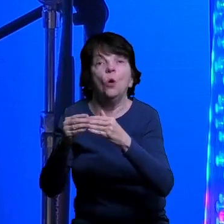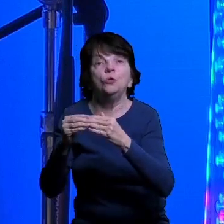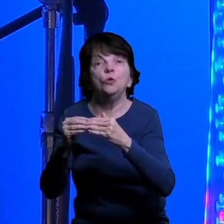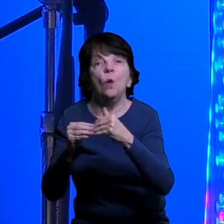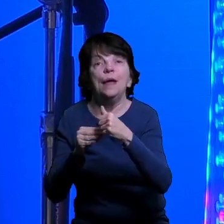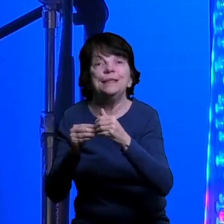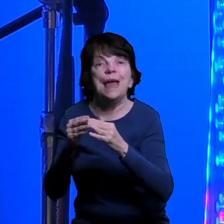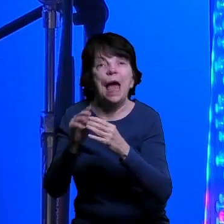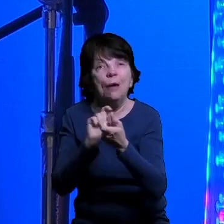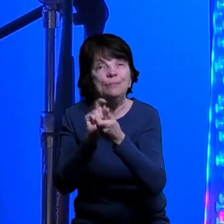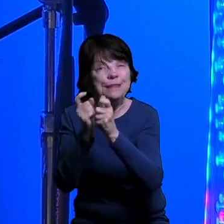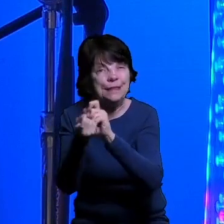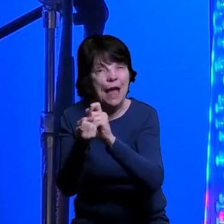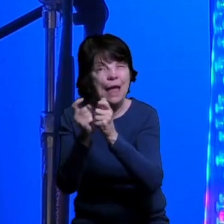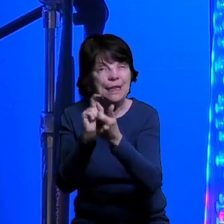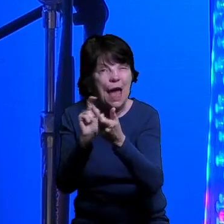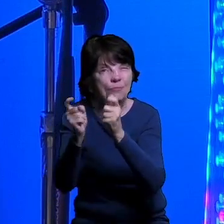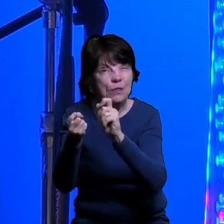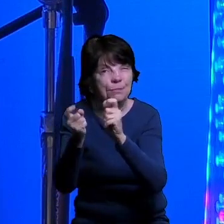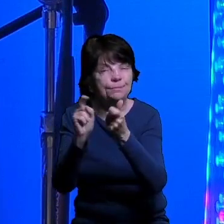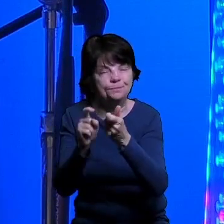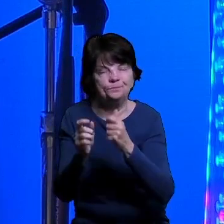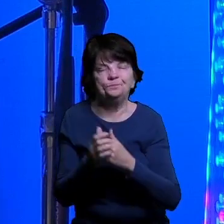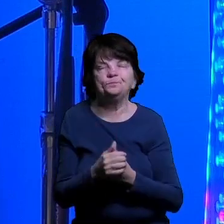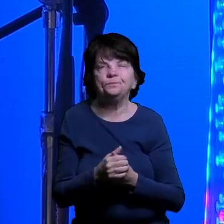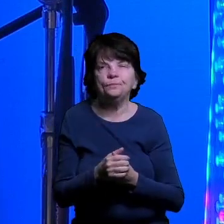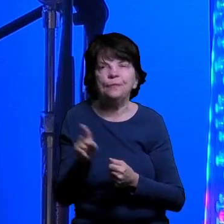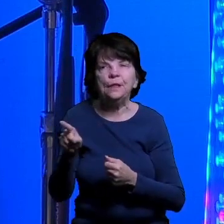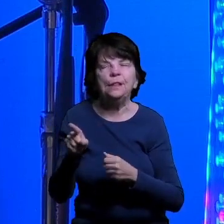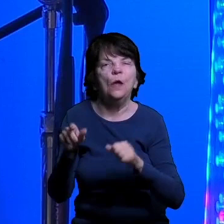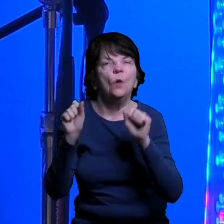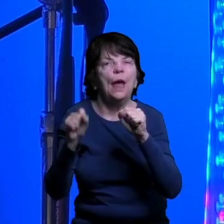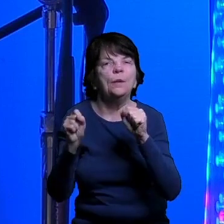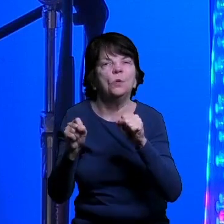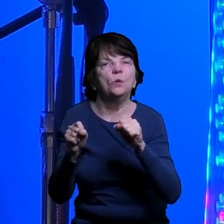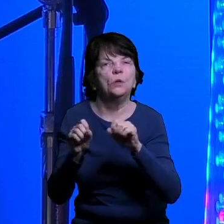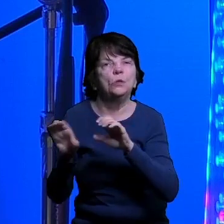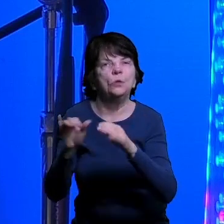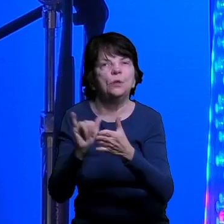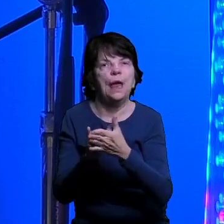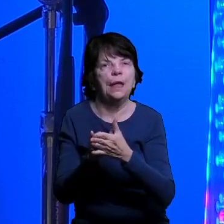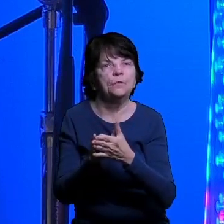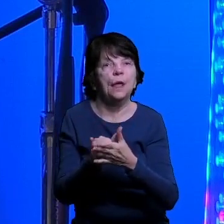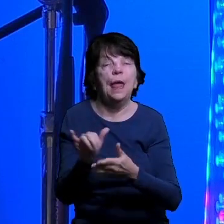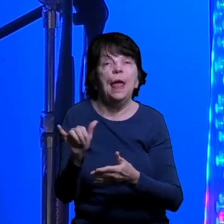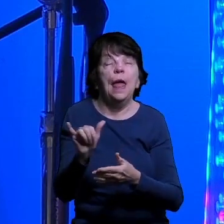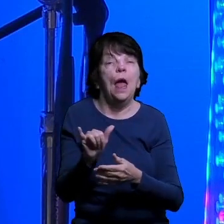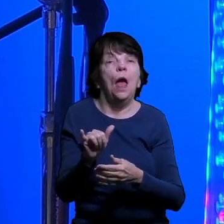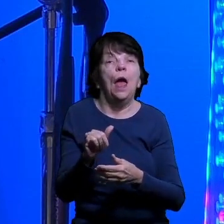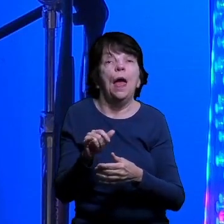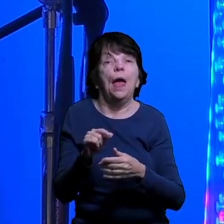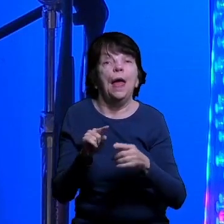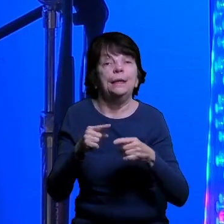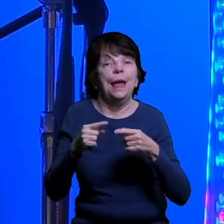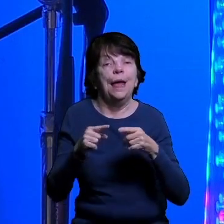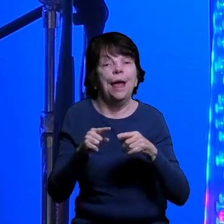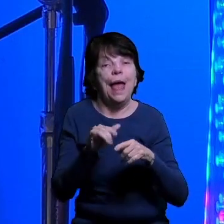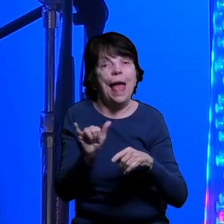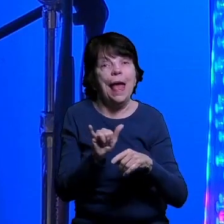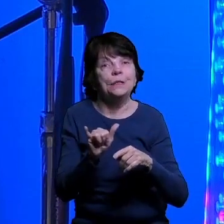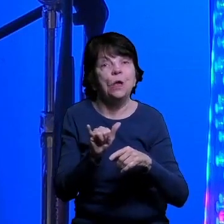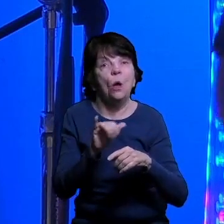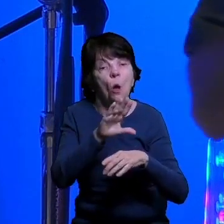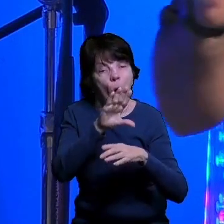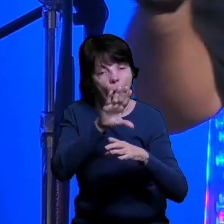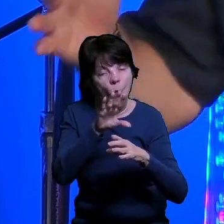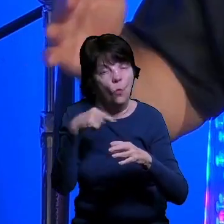the obstacles that were in their way. And as a part of this COVID-19 pandemic, I want to challenge us to make sure that we are